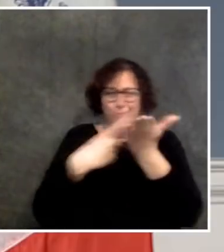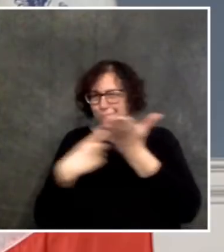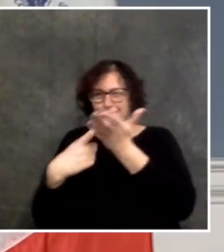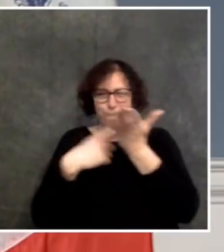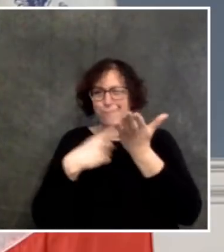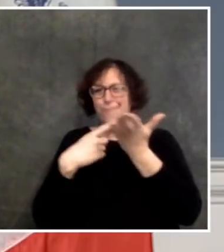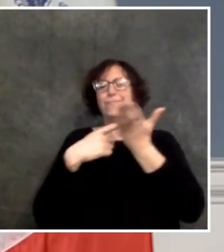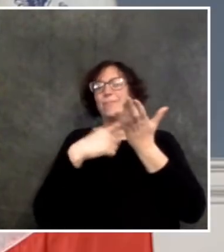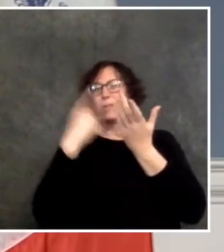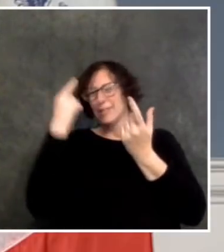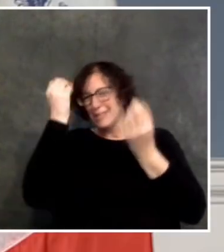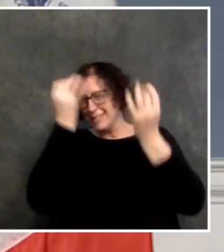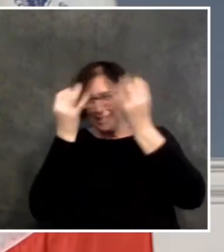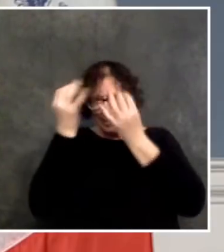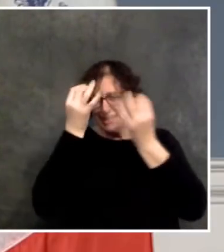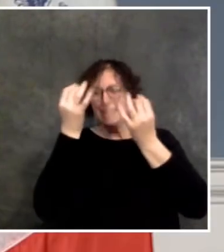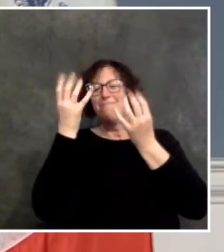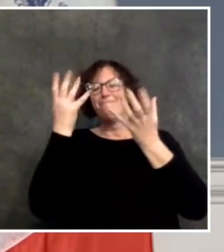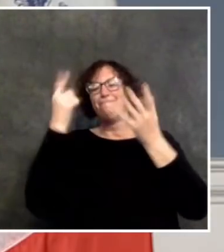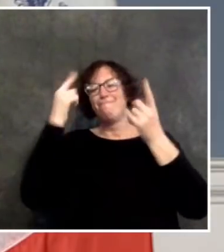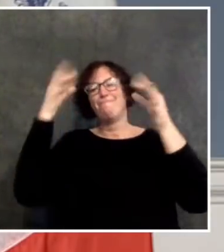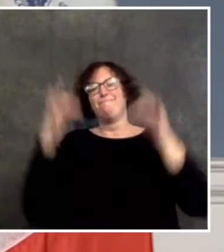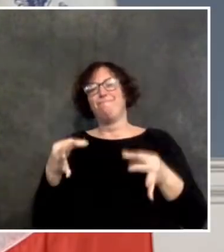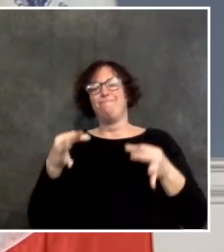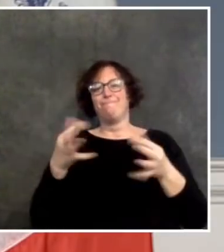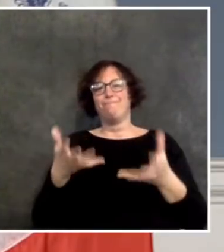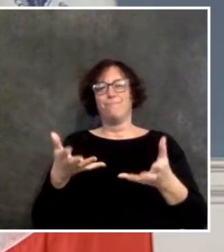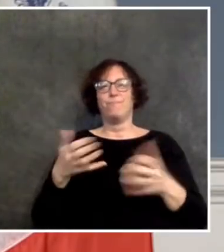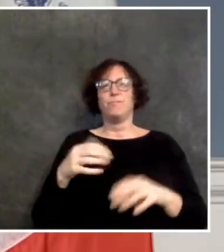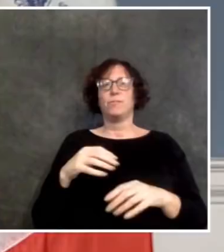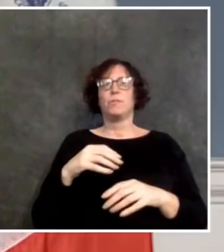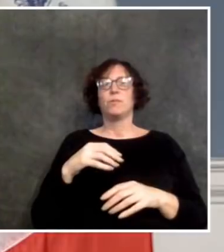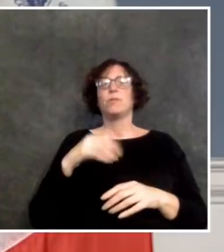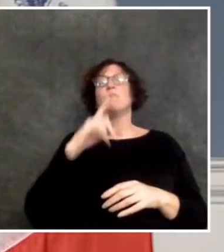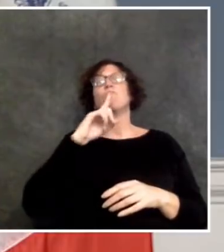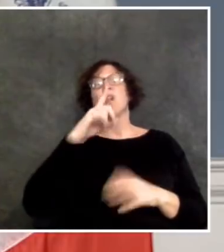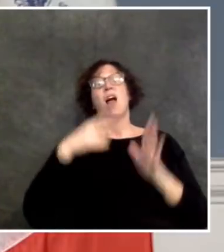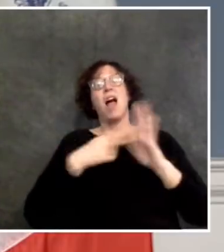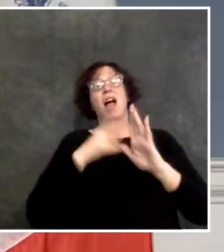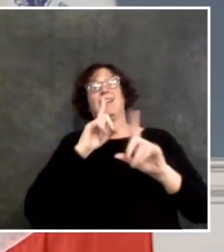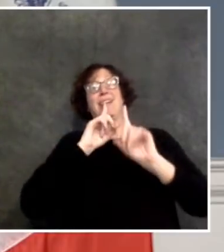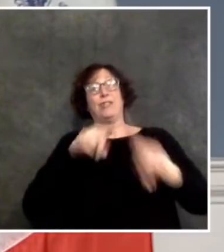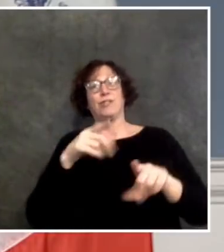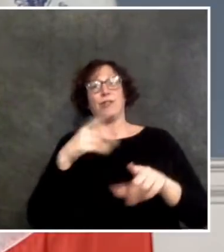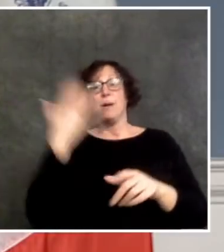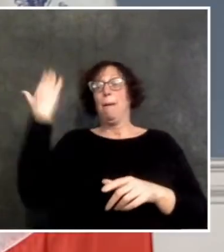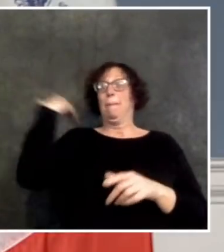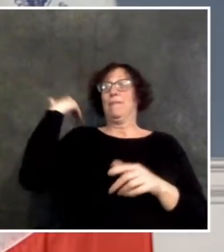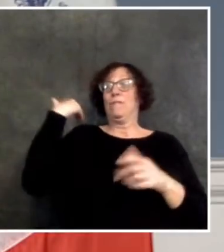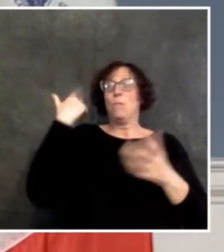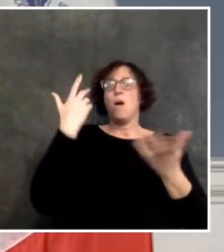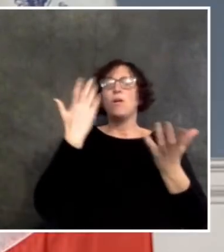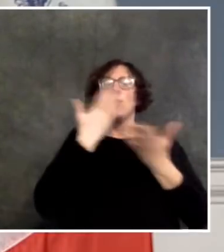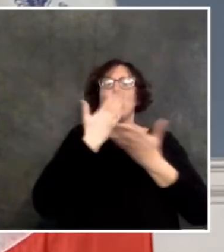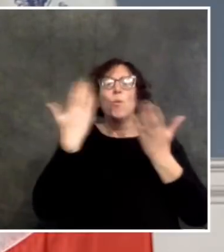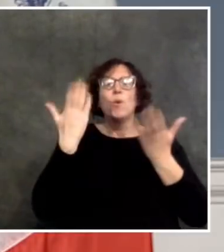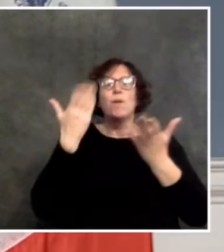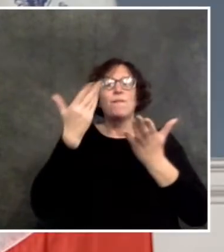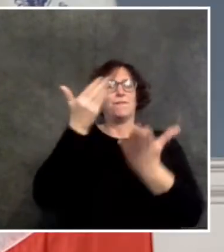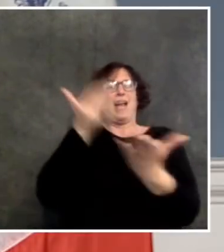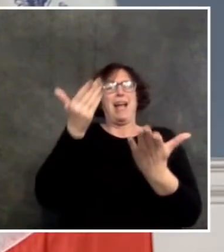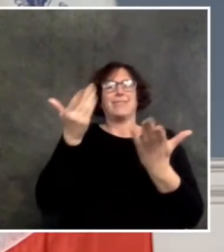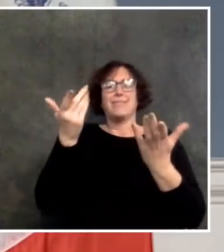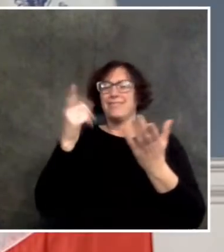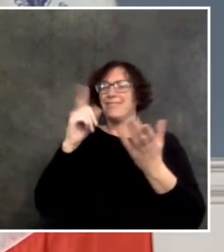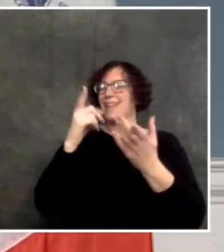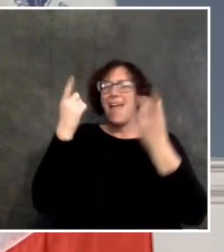wasn't evidence. And for the first time, and we obviously have a great health department, and they've